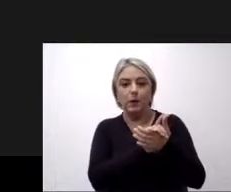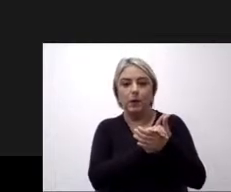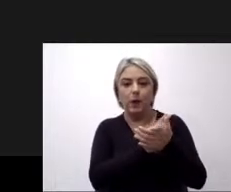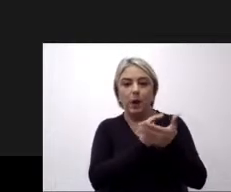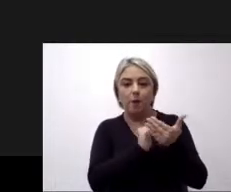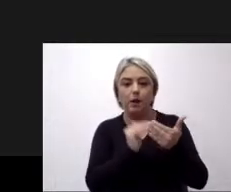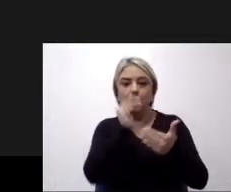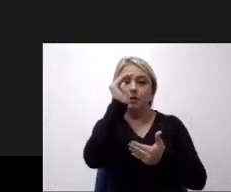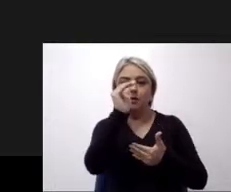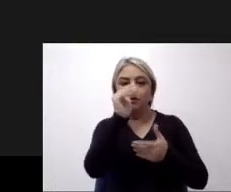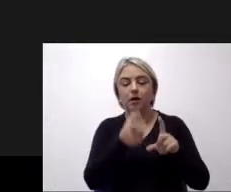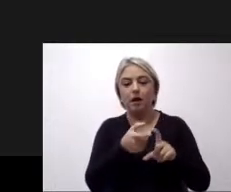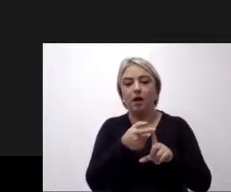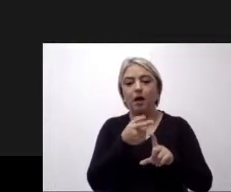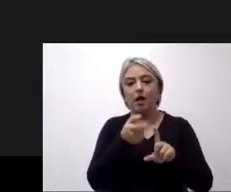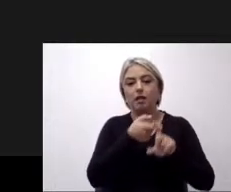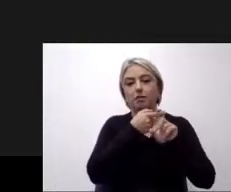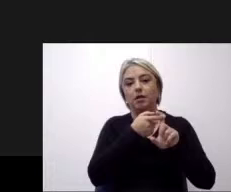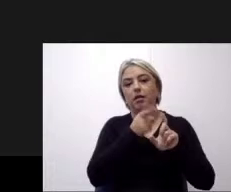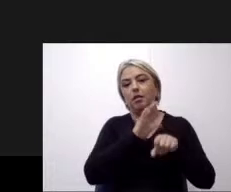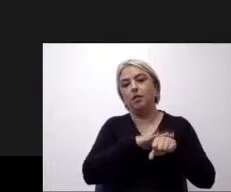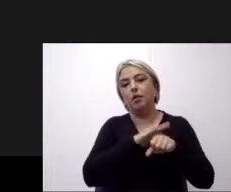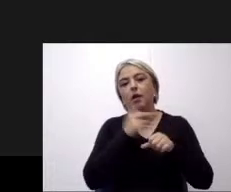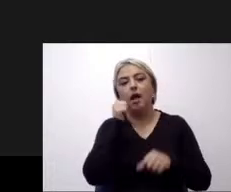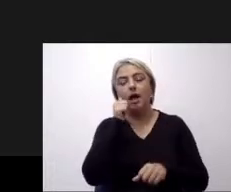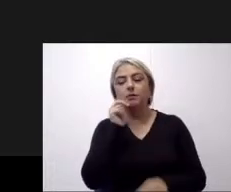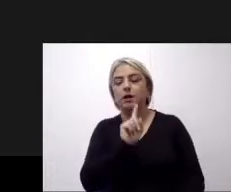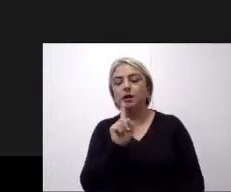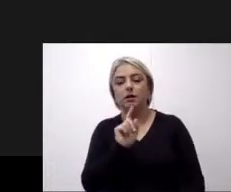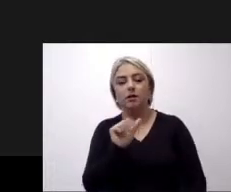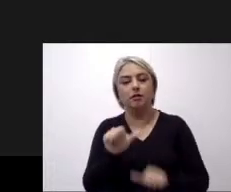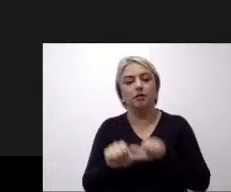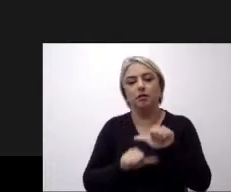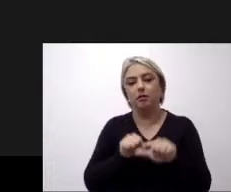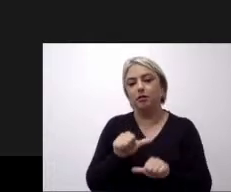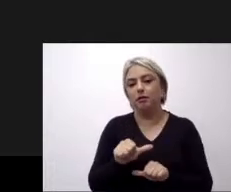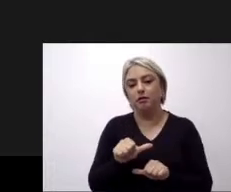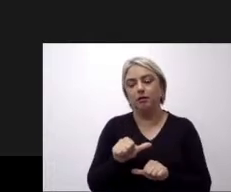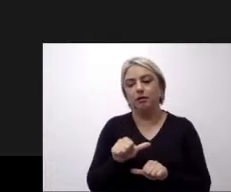because women did not become their own social rights at first.